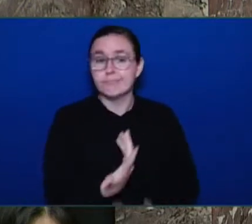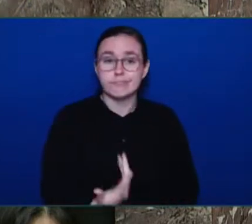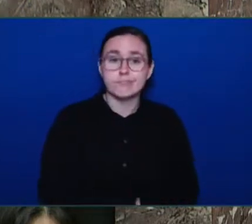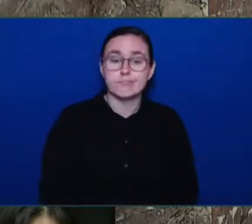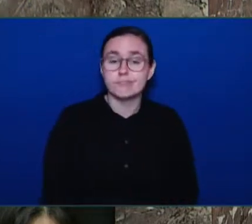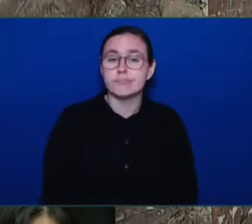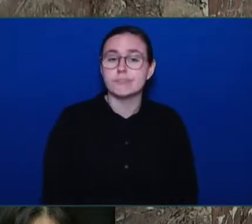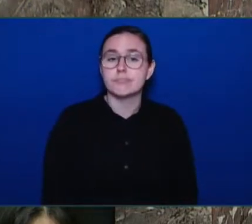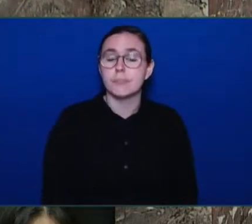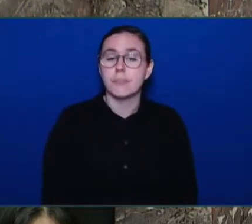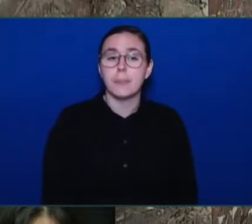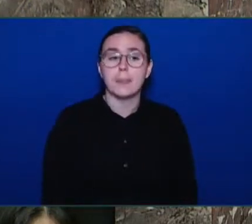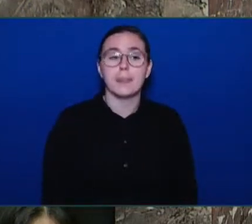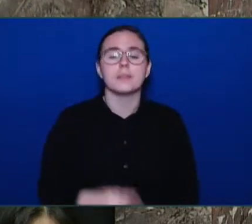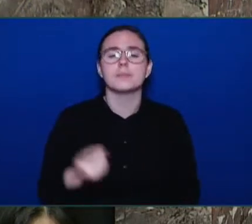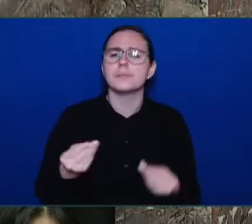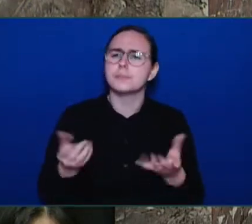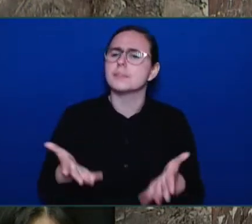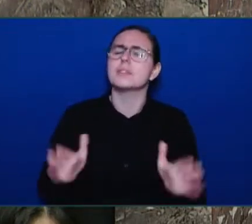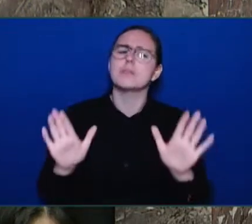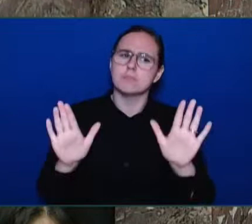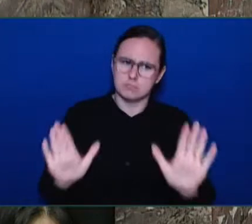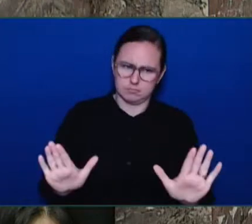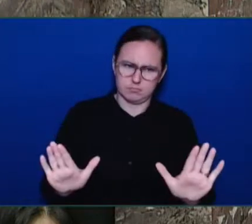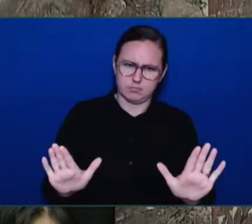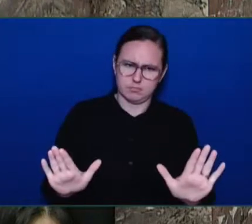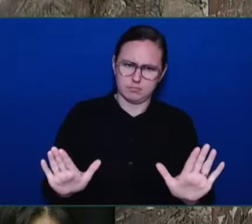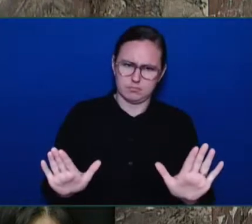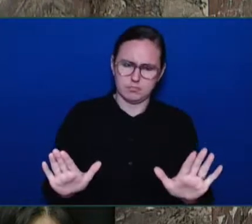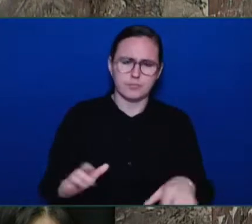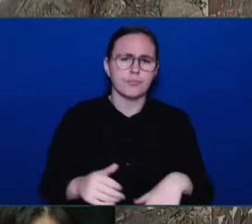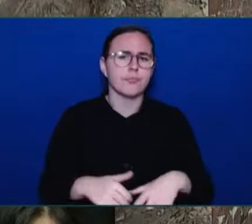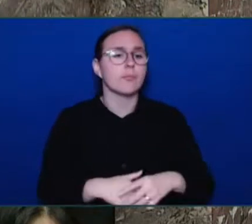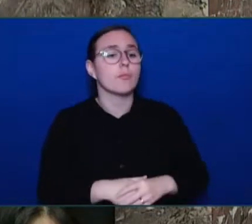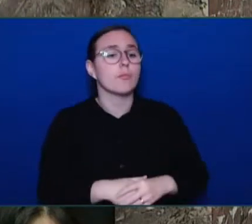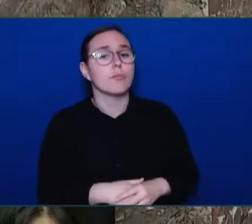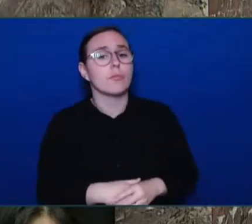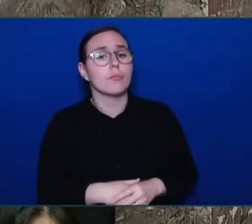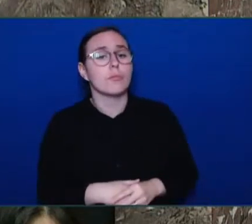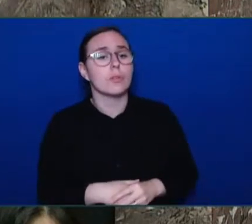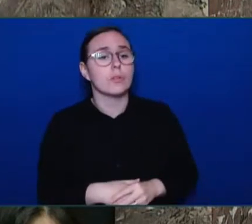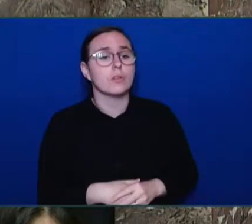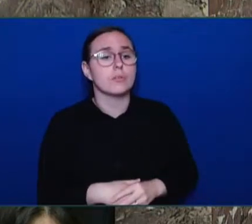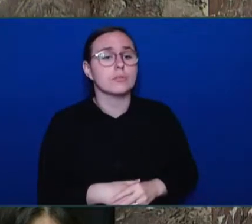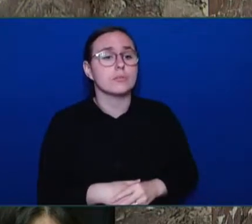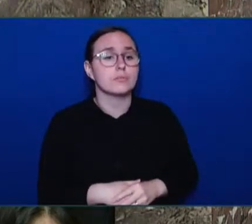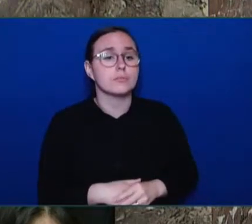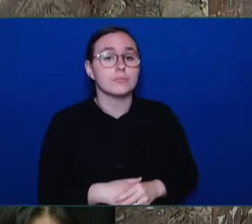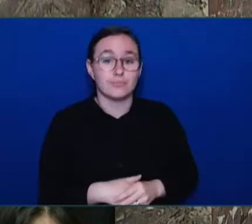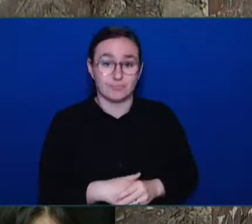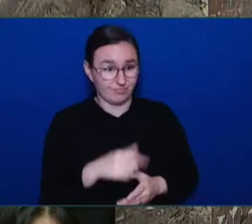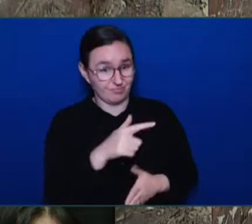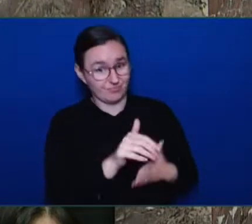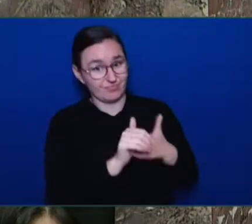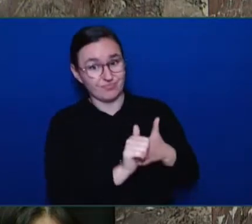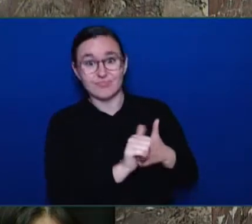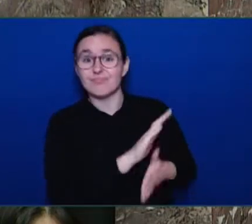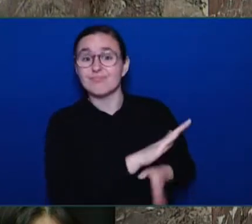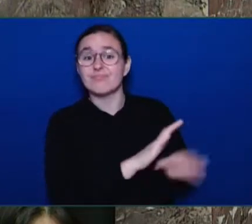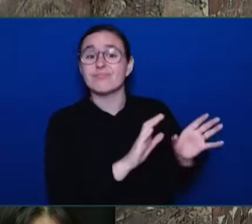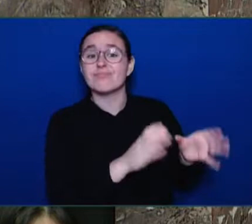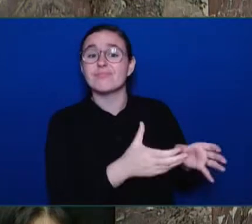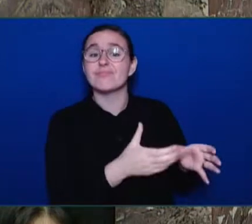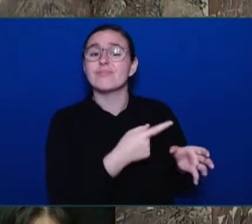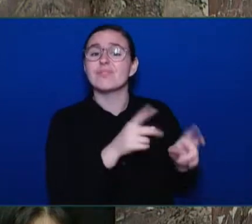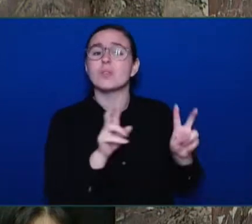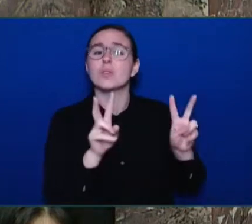The Leader of the Green Party quotes Dr. Stanwyck, who is referring to a spike in COVID cases during spring break of